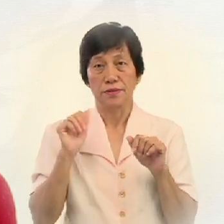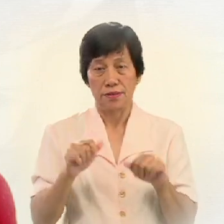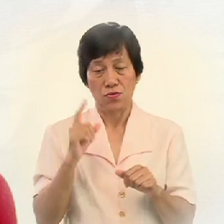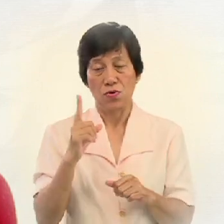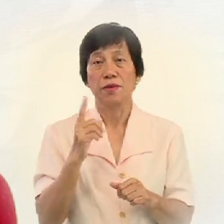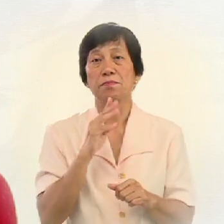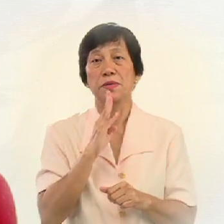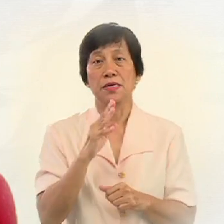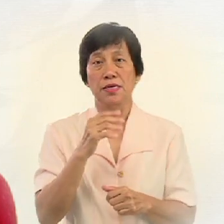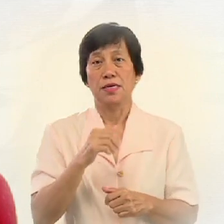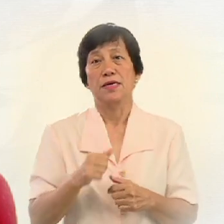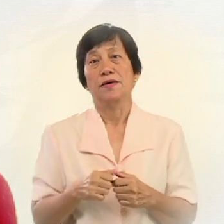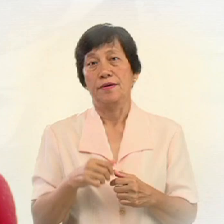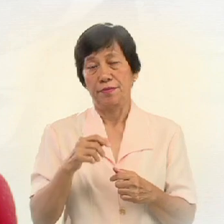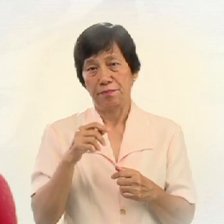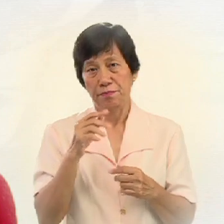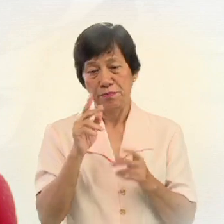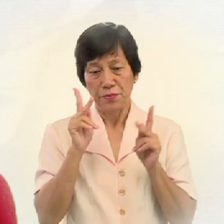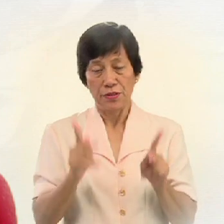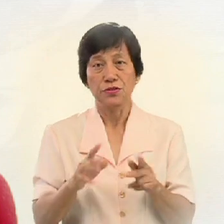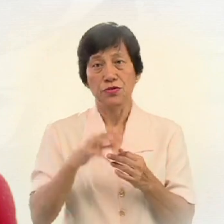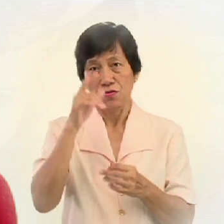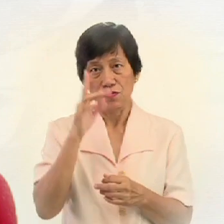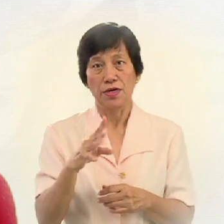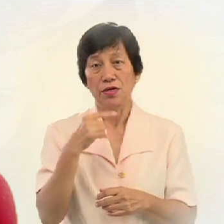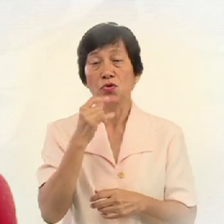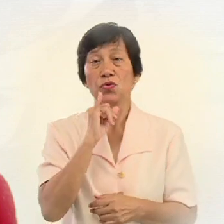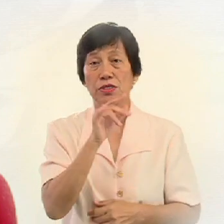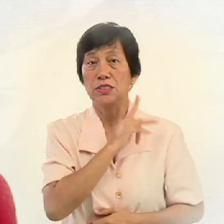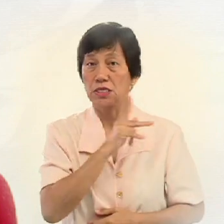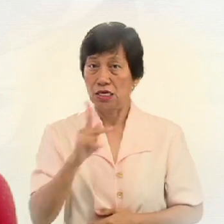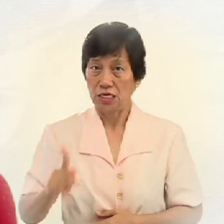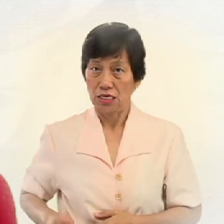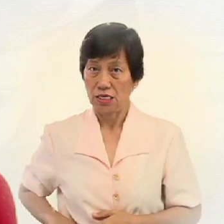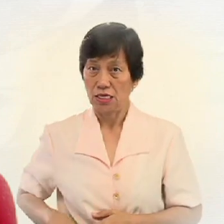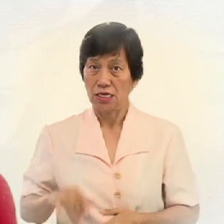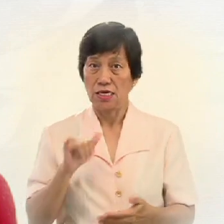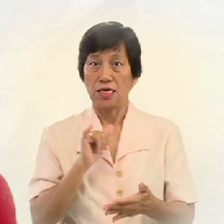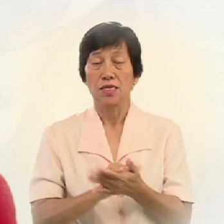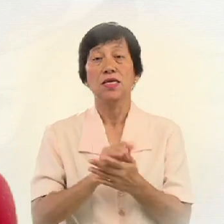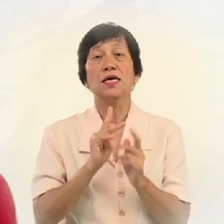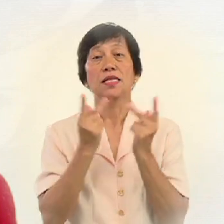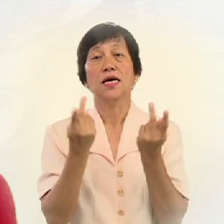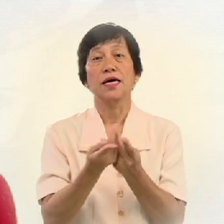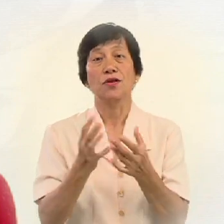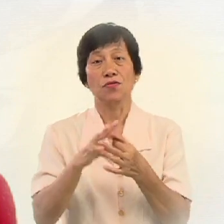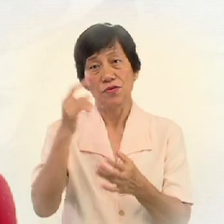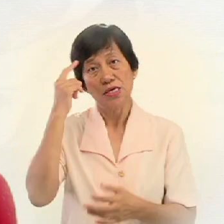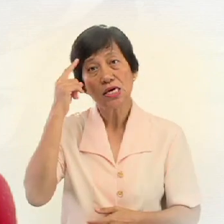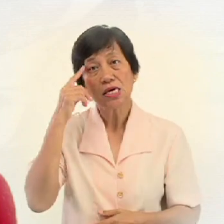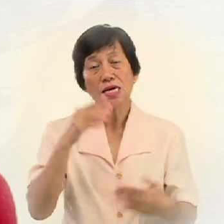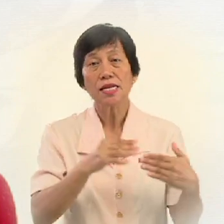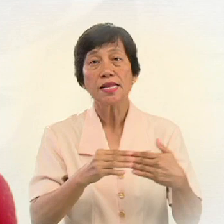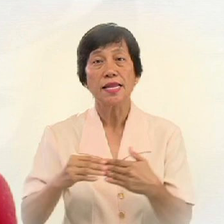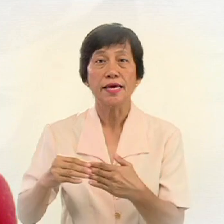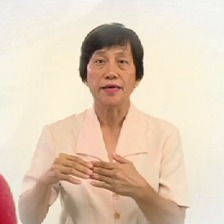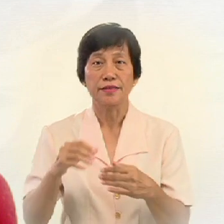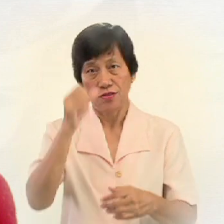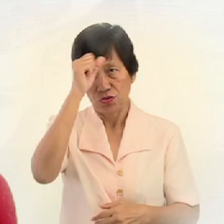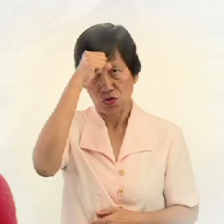one be an agent of God who is king? That type